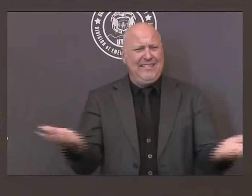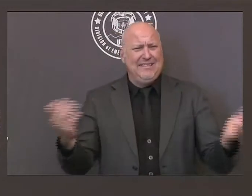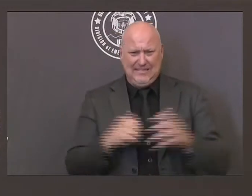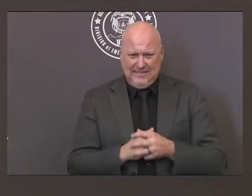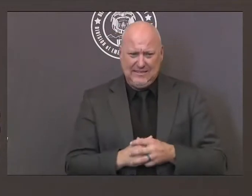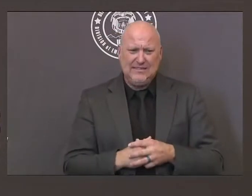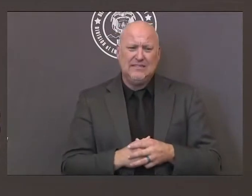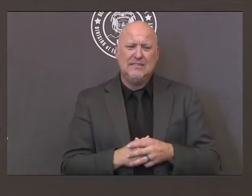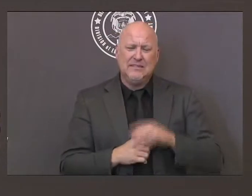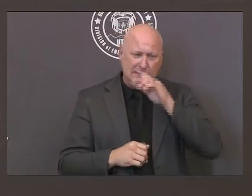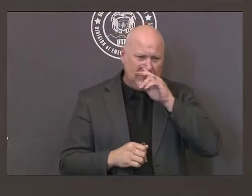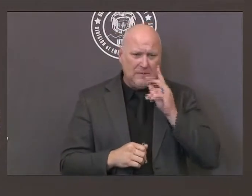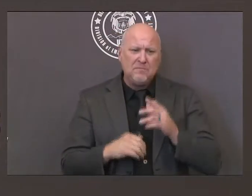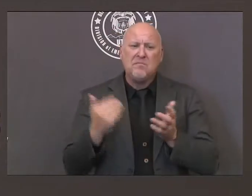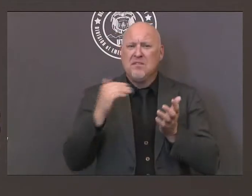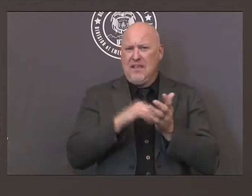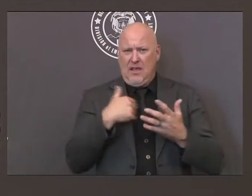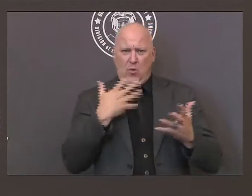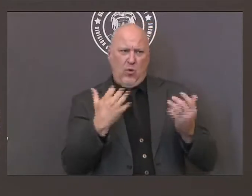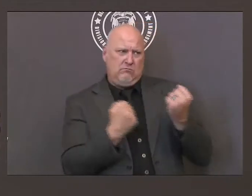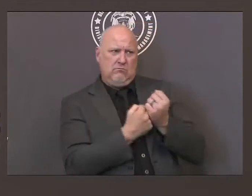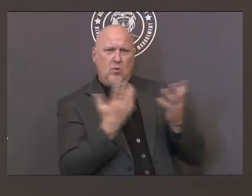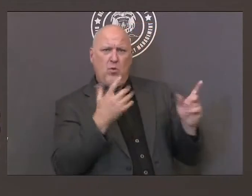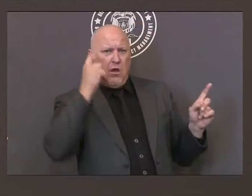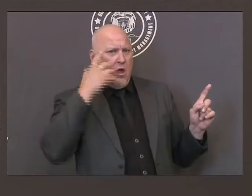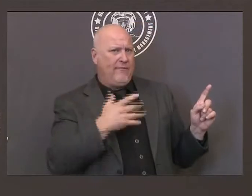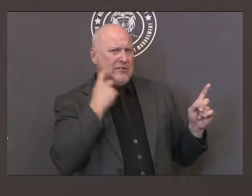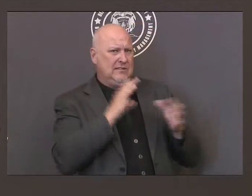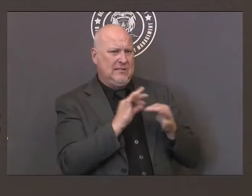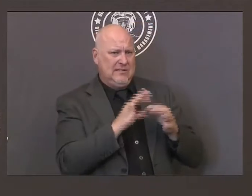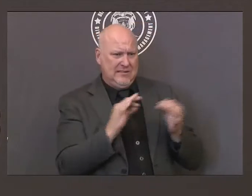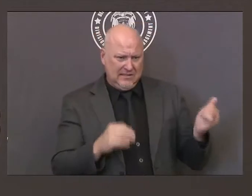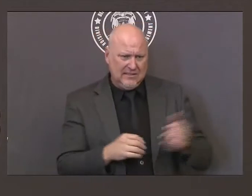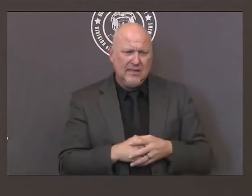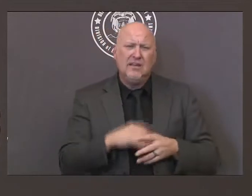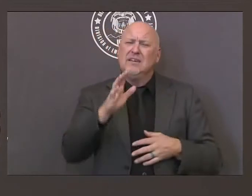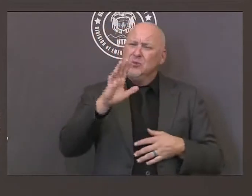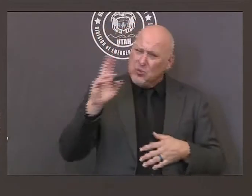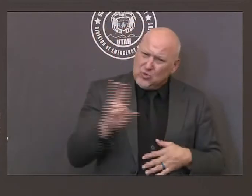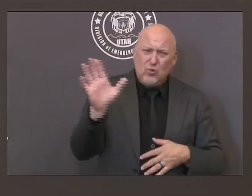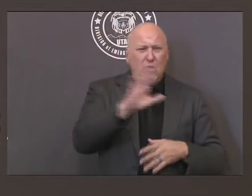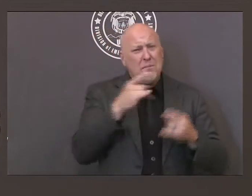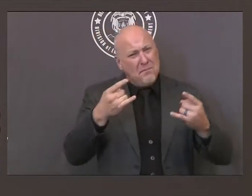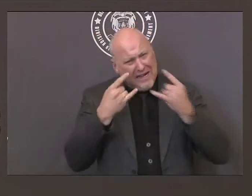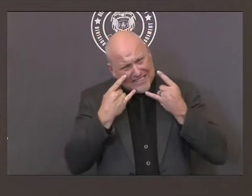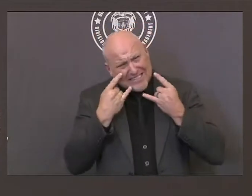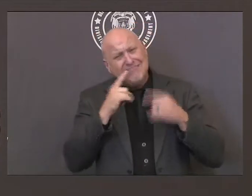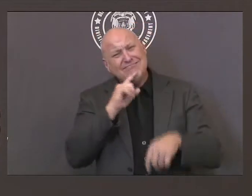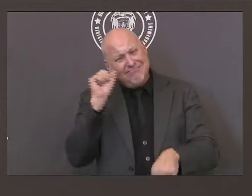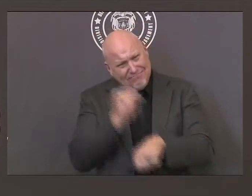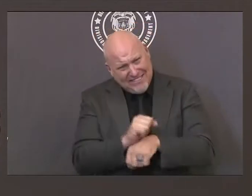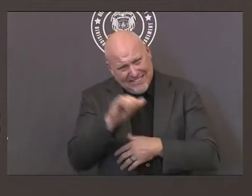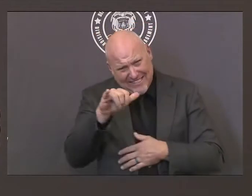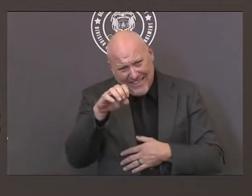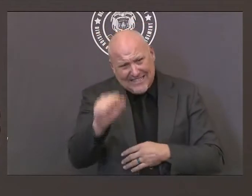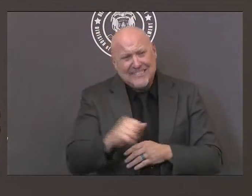to mask, to remain socially distanced, to wash hands